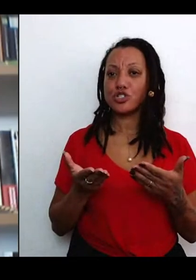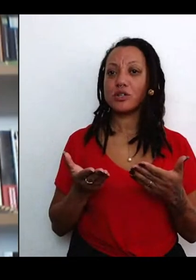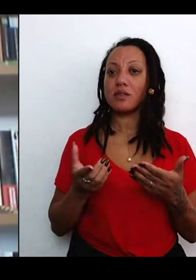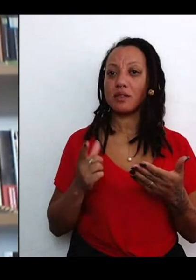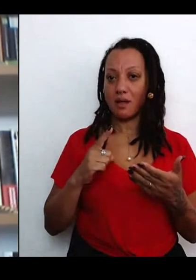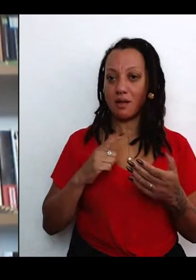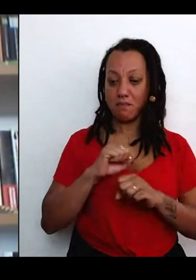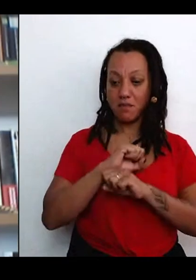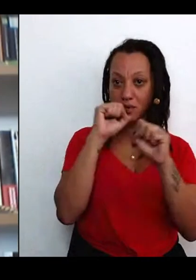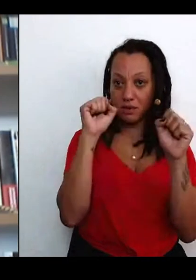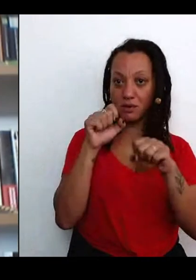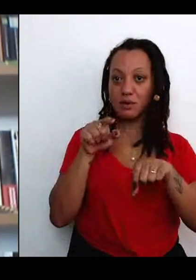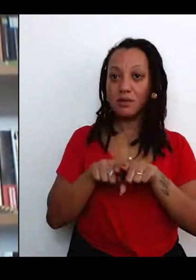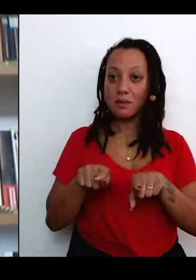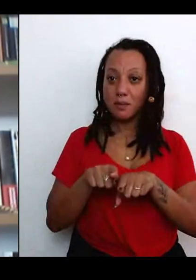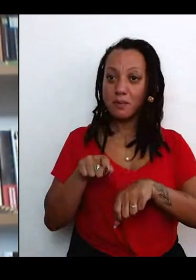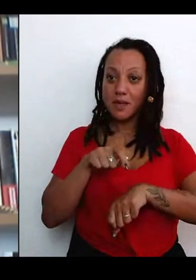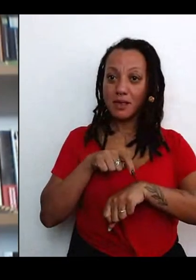foreign